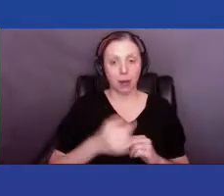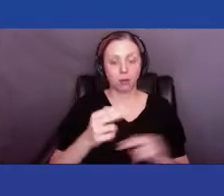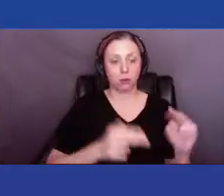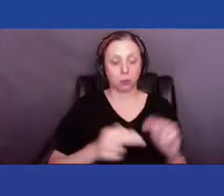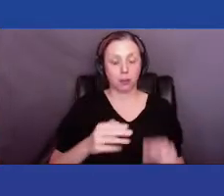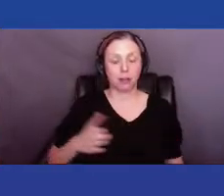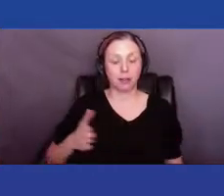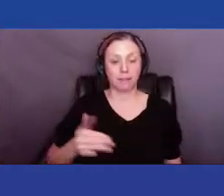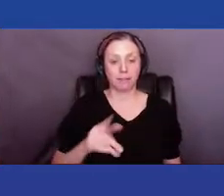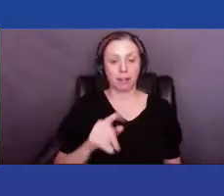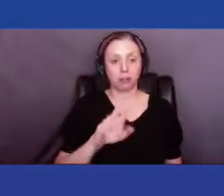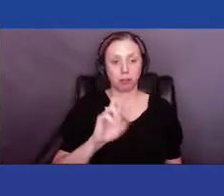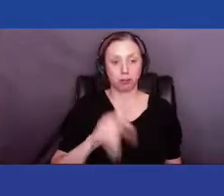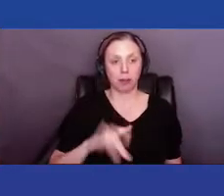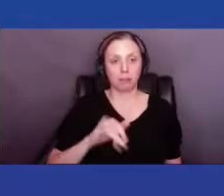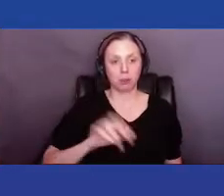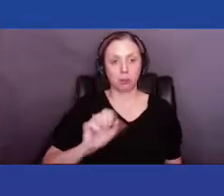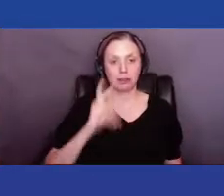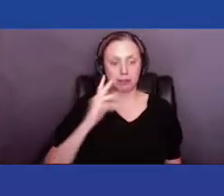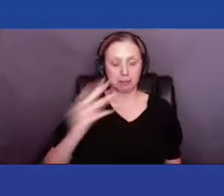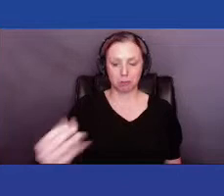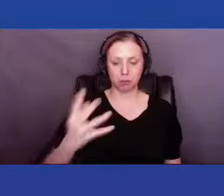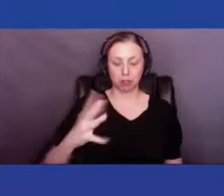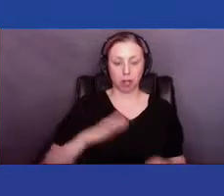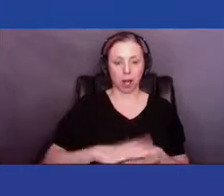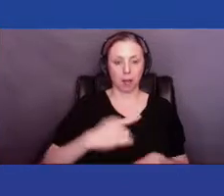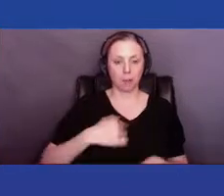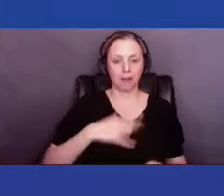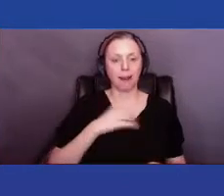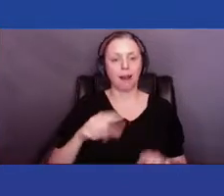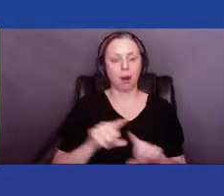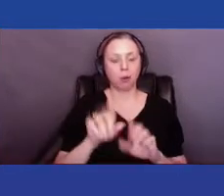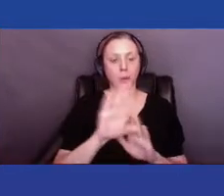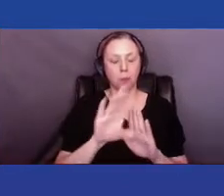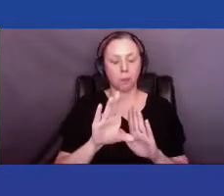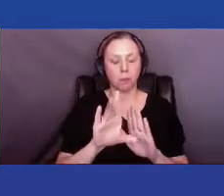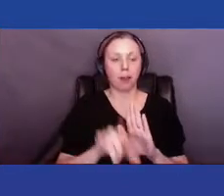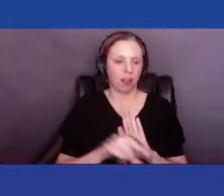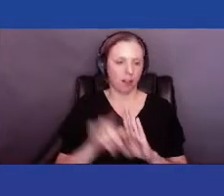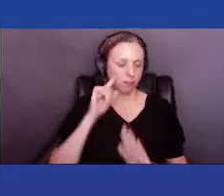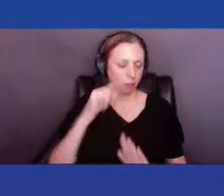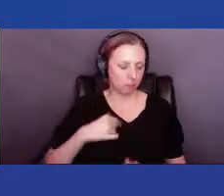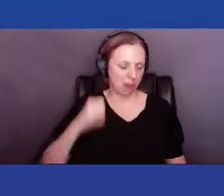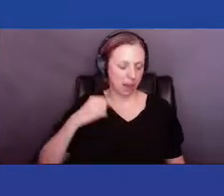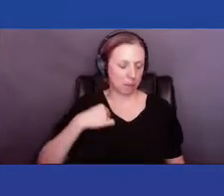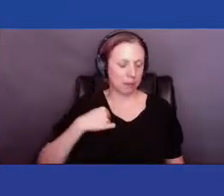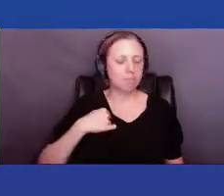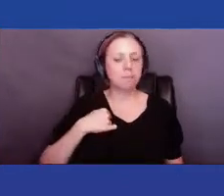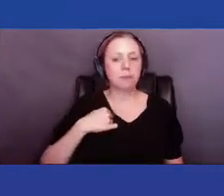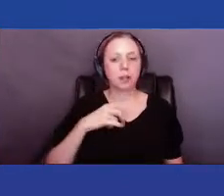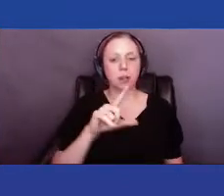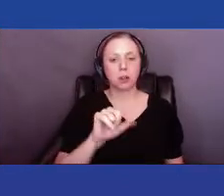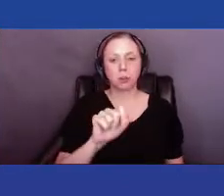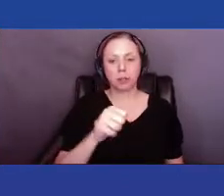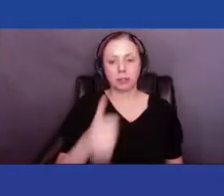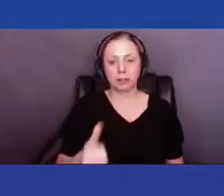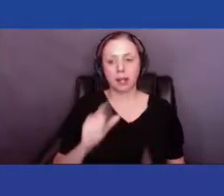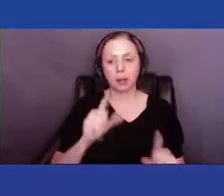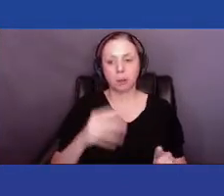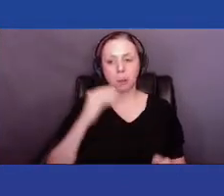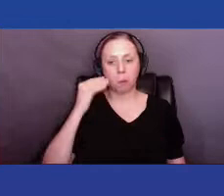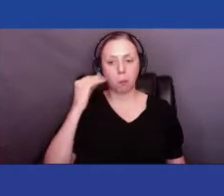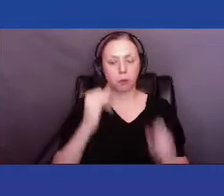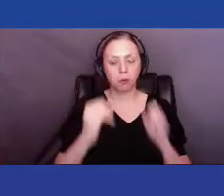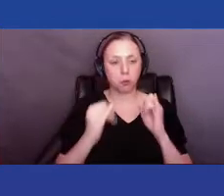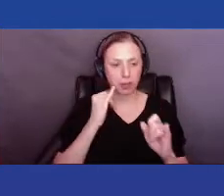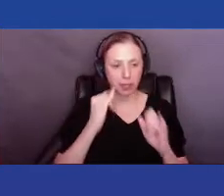me and behind me. In 2010, I went home to interview my dad about building fish traps. I